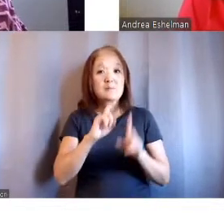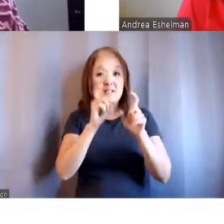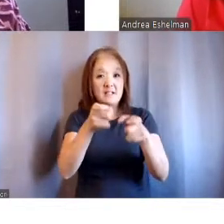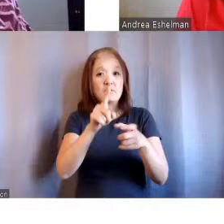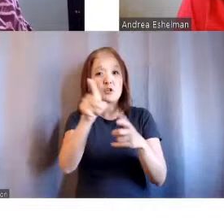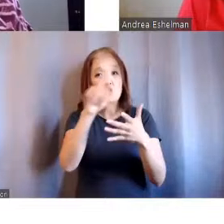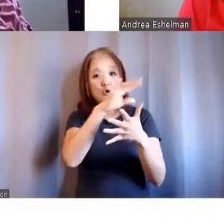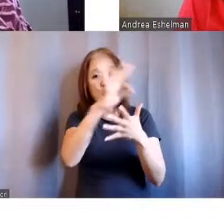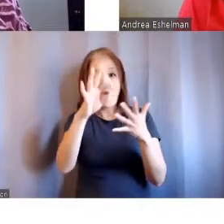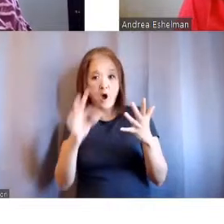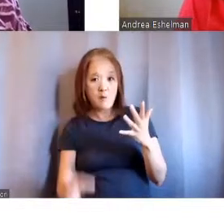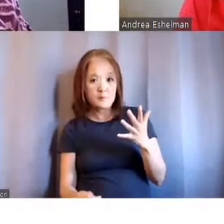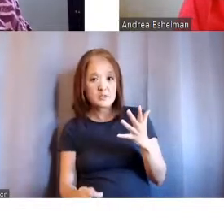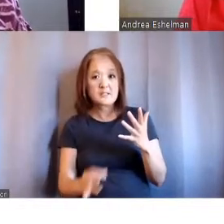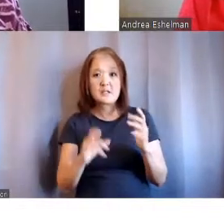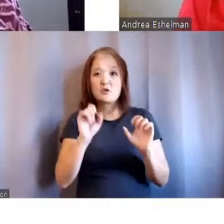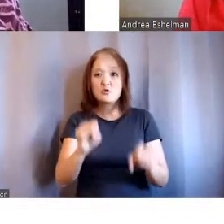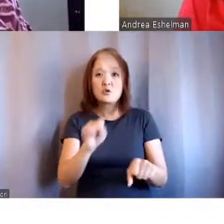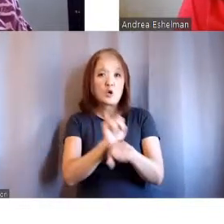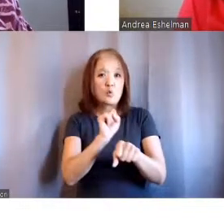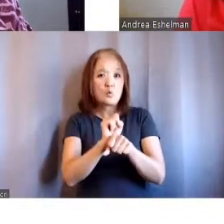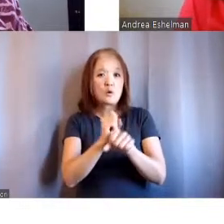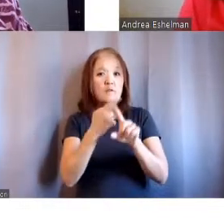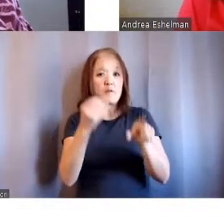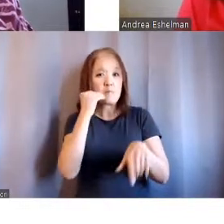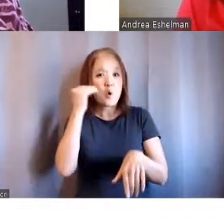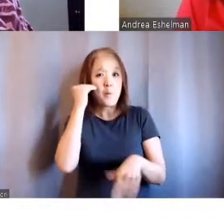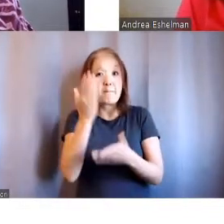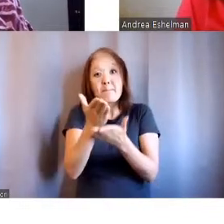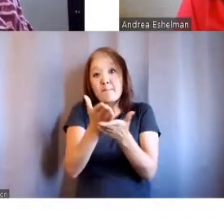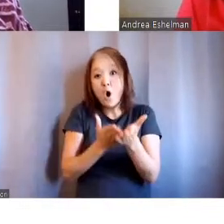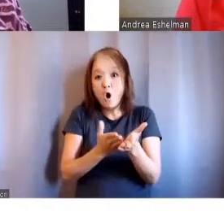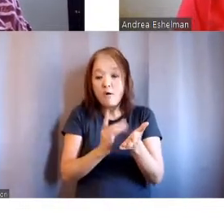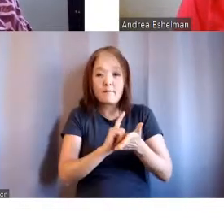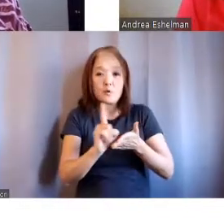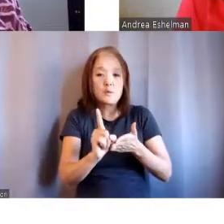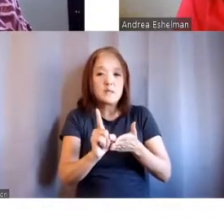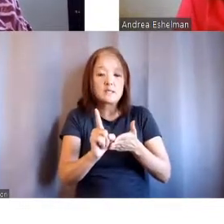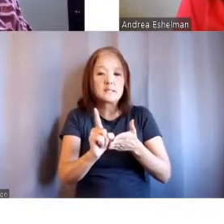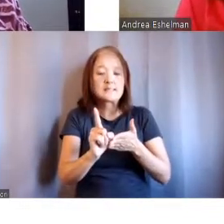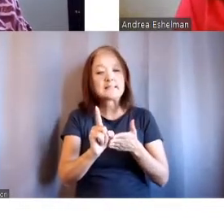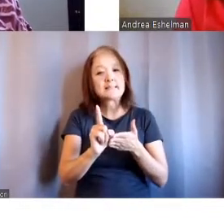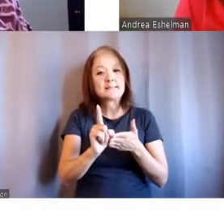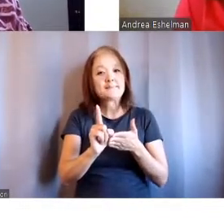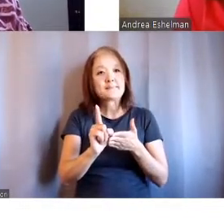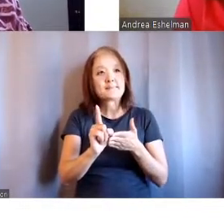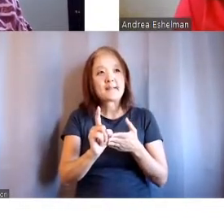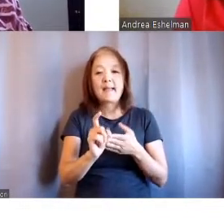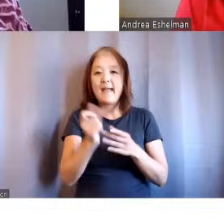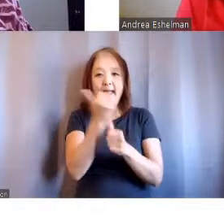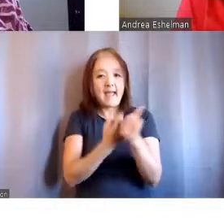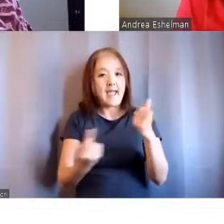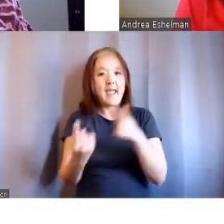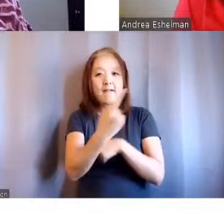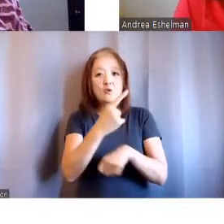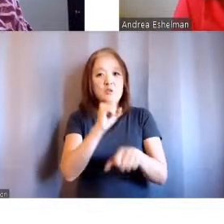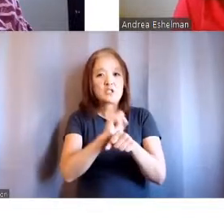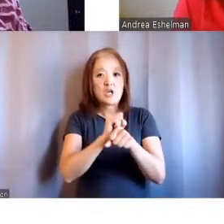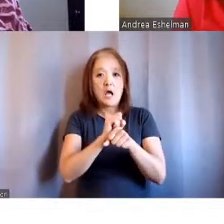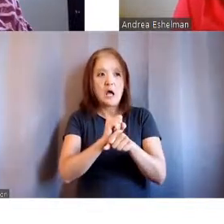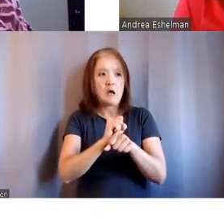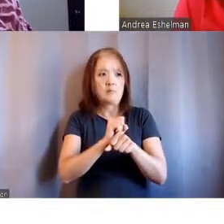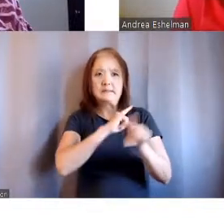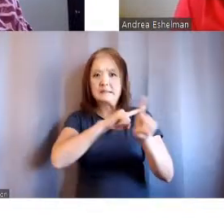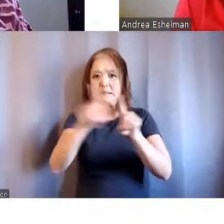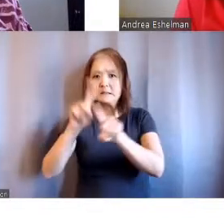you could work from home part of the week. And so what I will say is that everybody's job is super different.